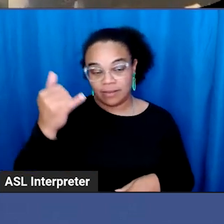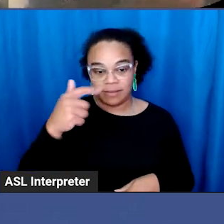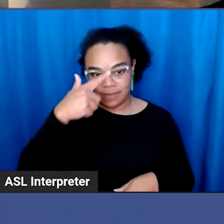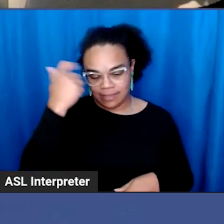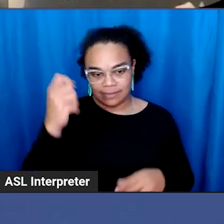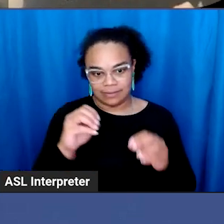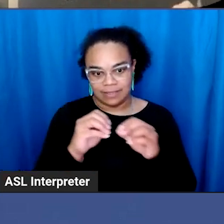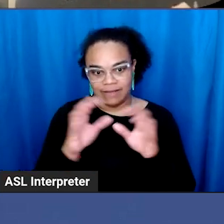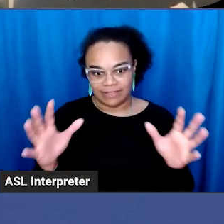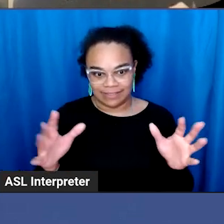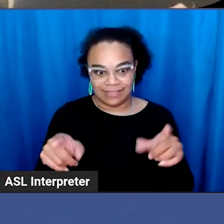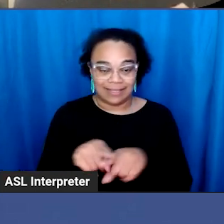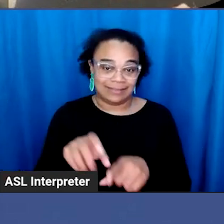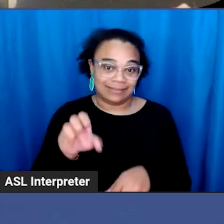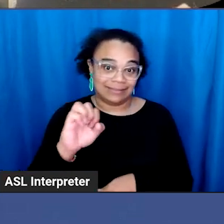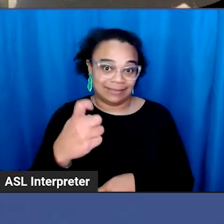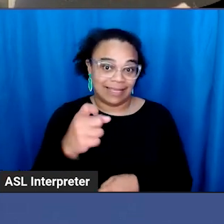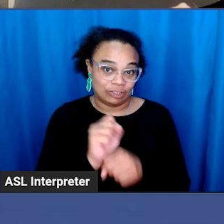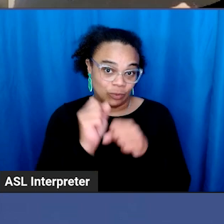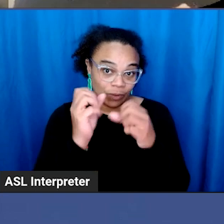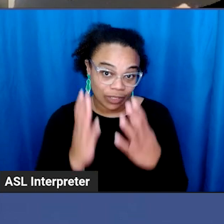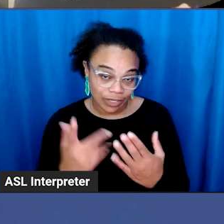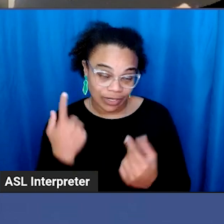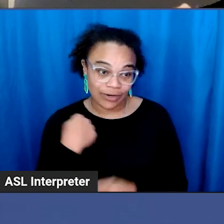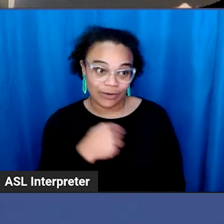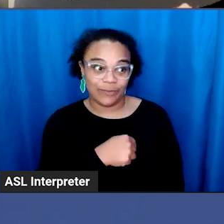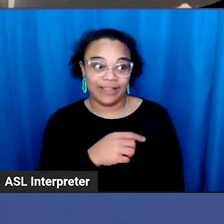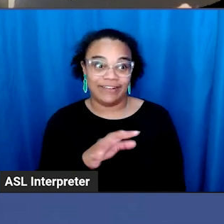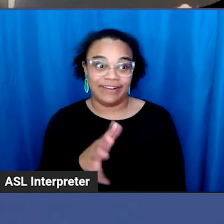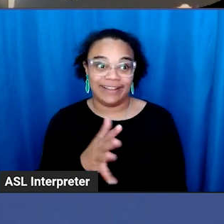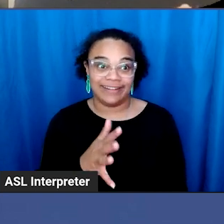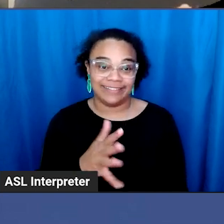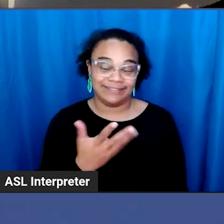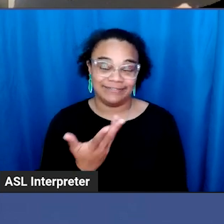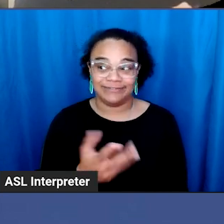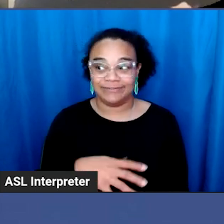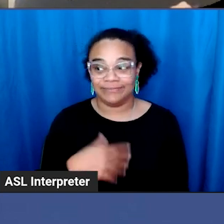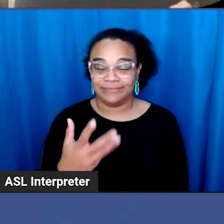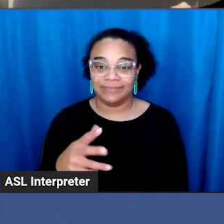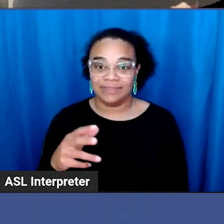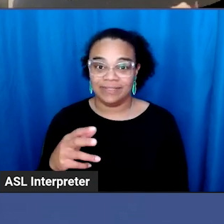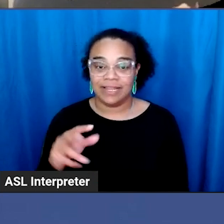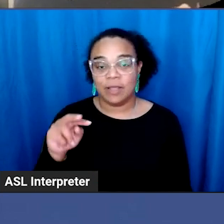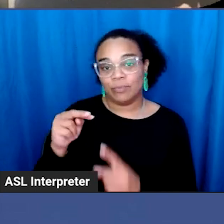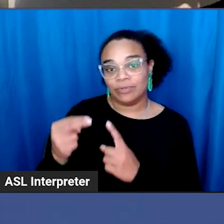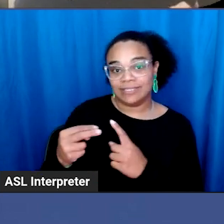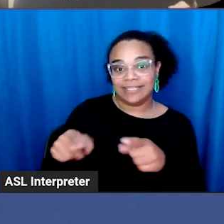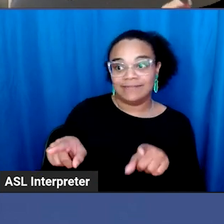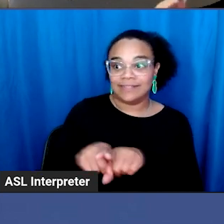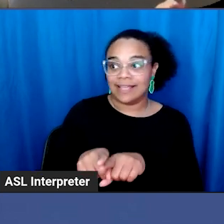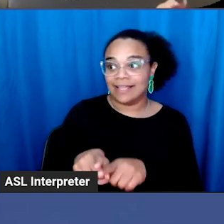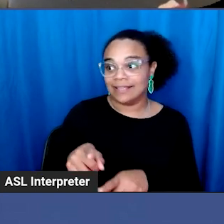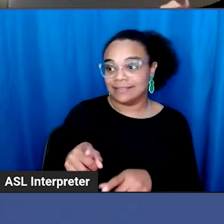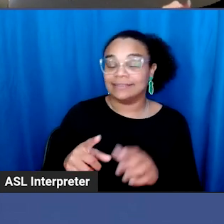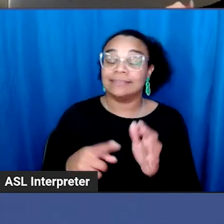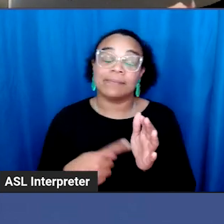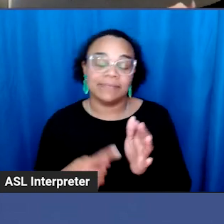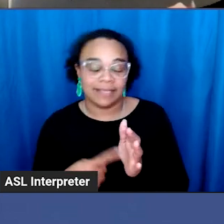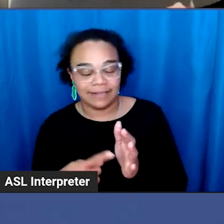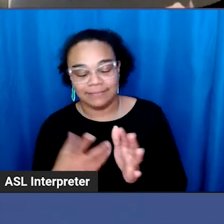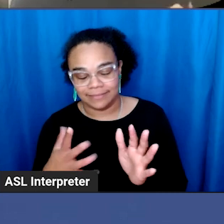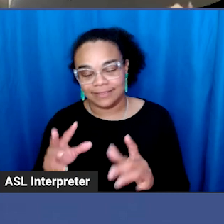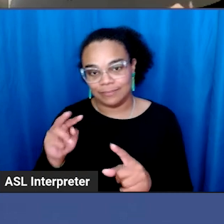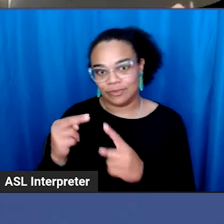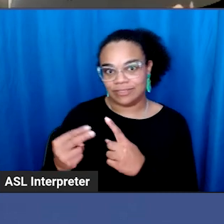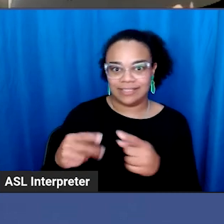obviously, as a sex worker, we are kind of treated like, or seen as, in some cases,